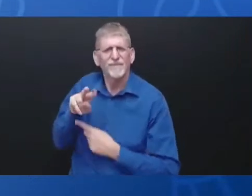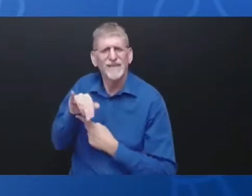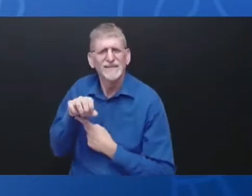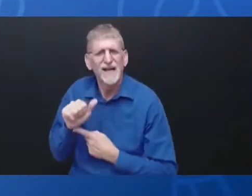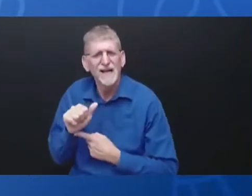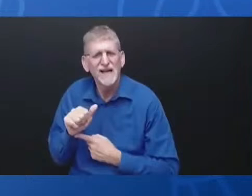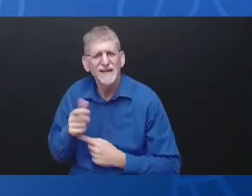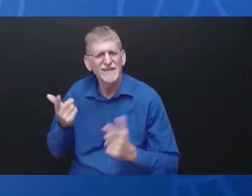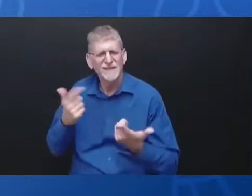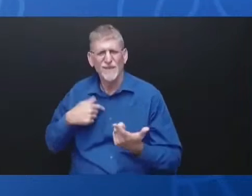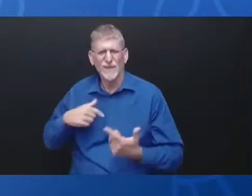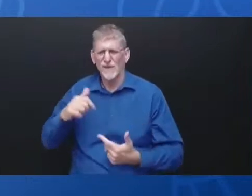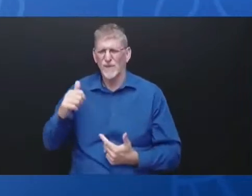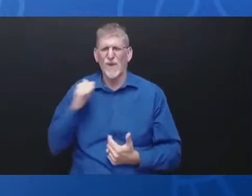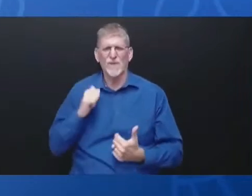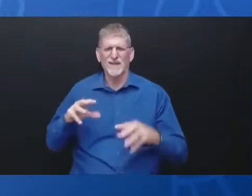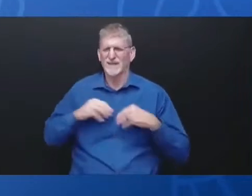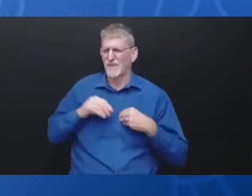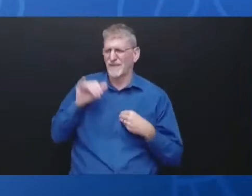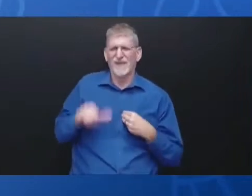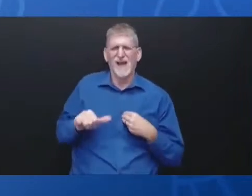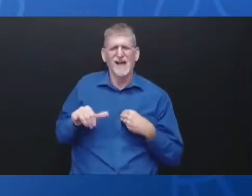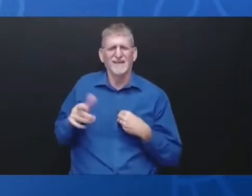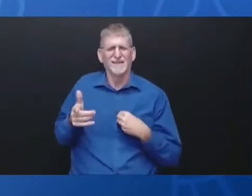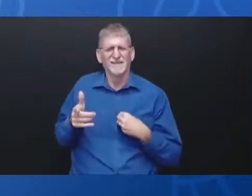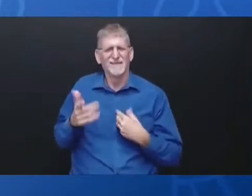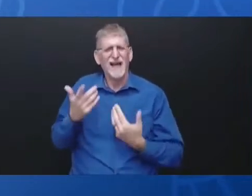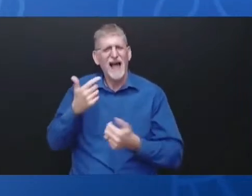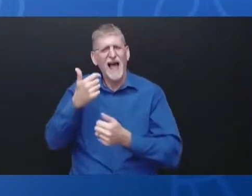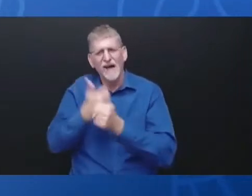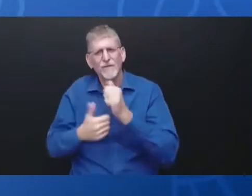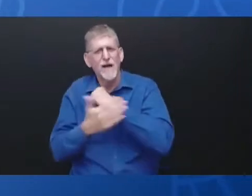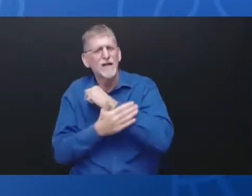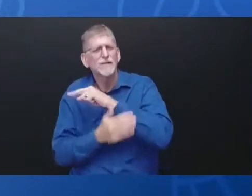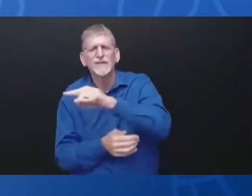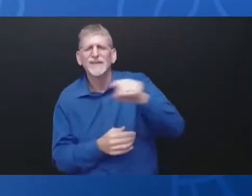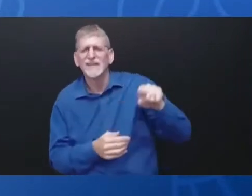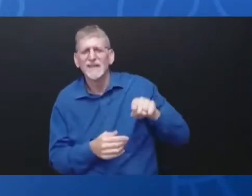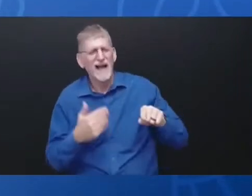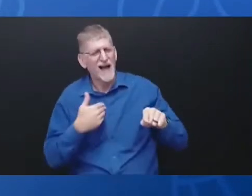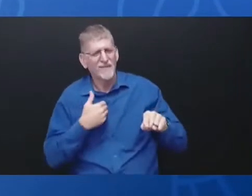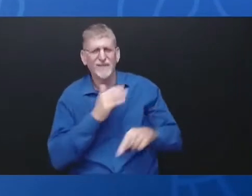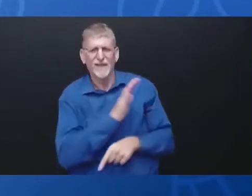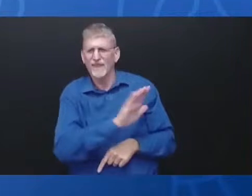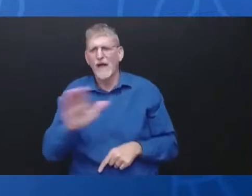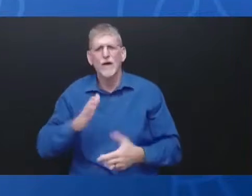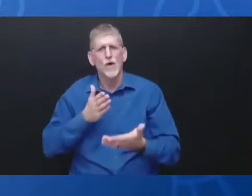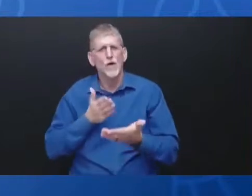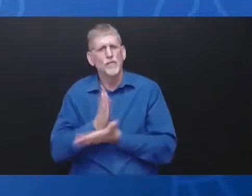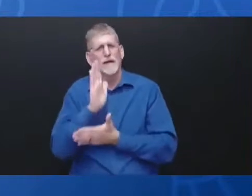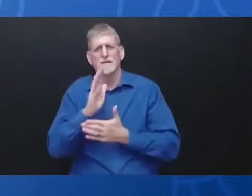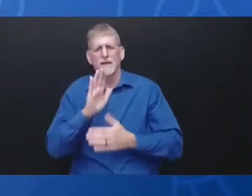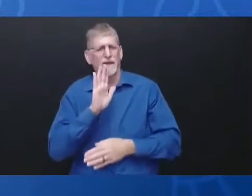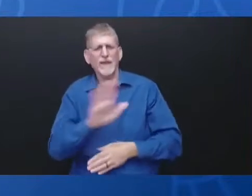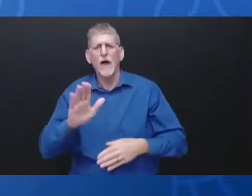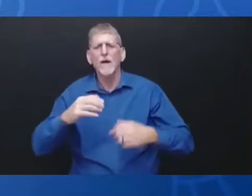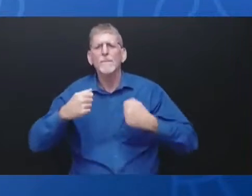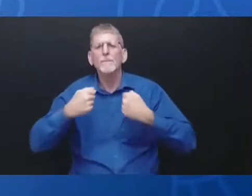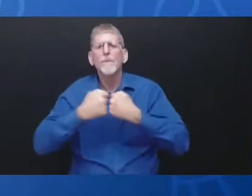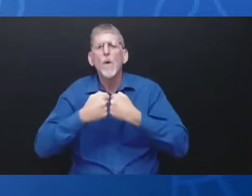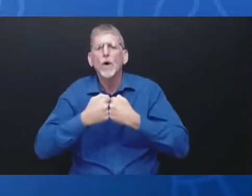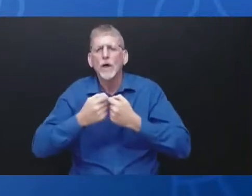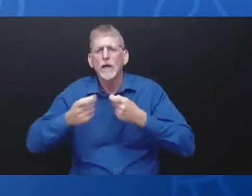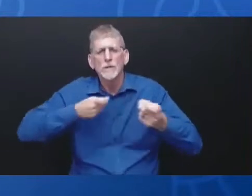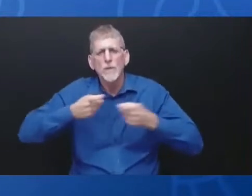Every country has a right to control its borders and to determine who's going to come into the country. So in